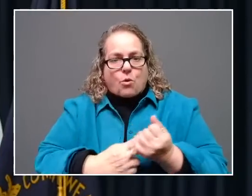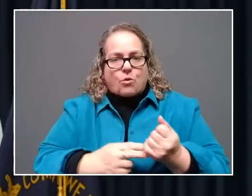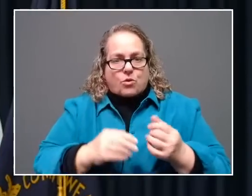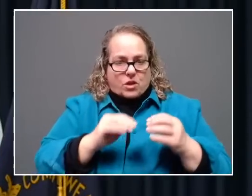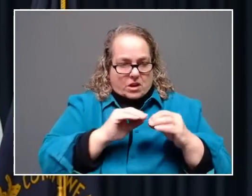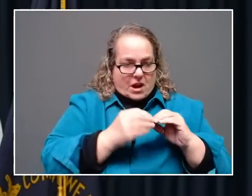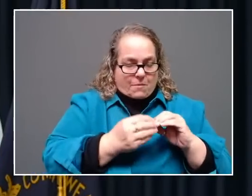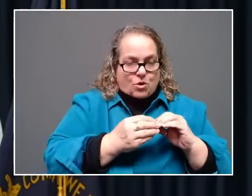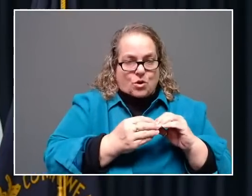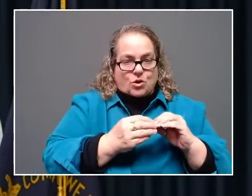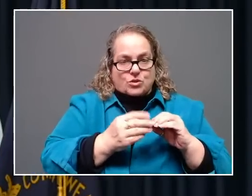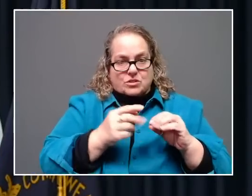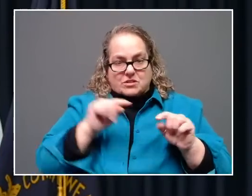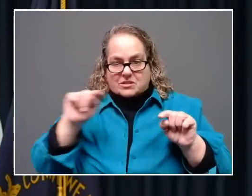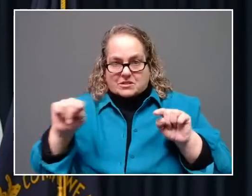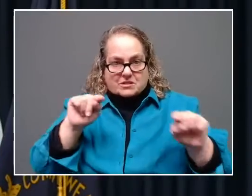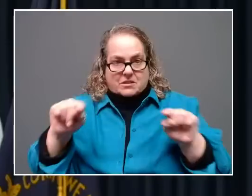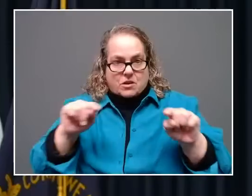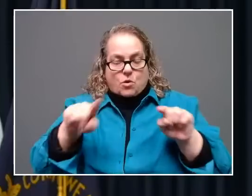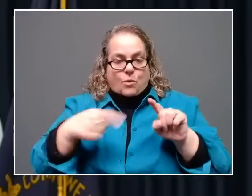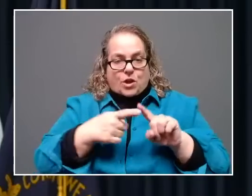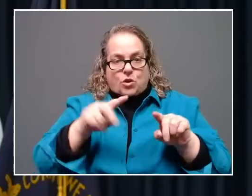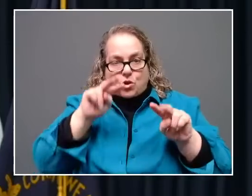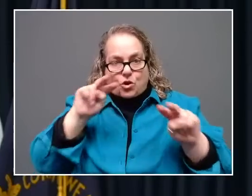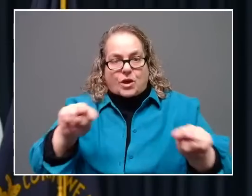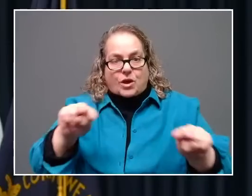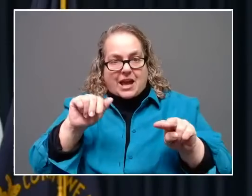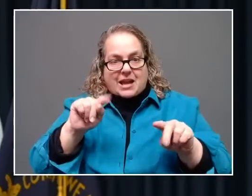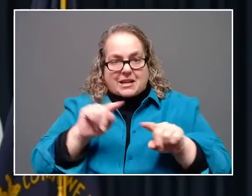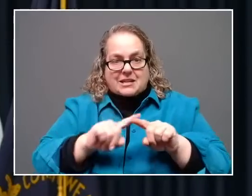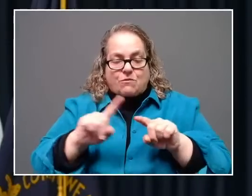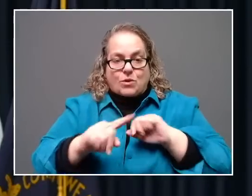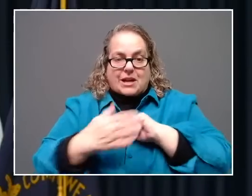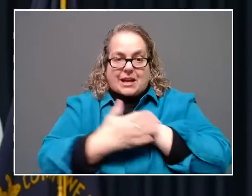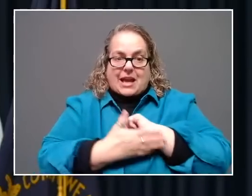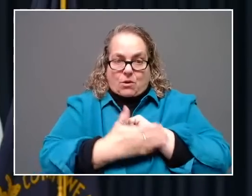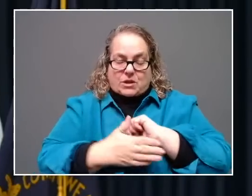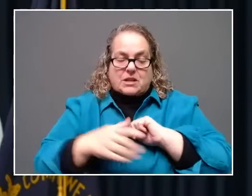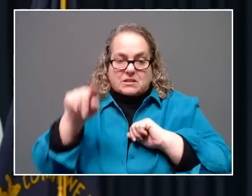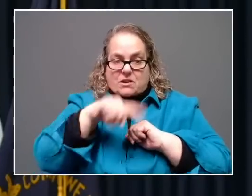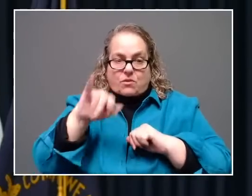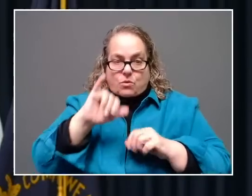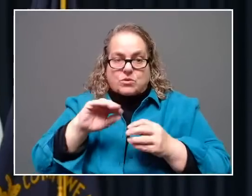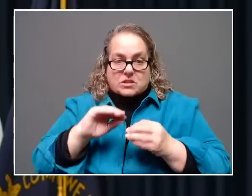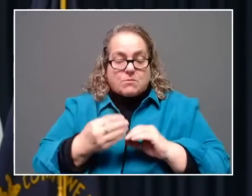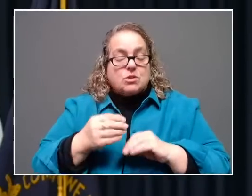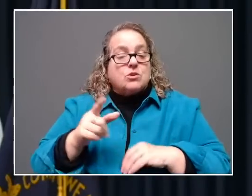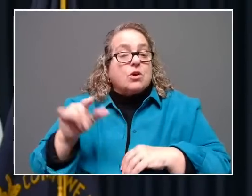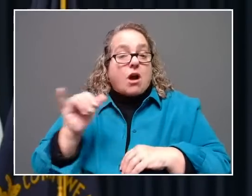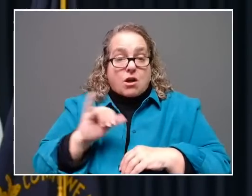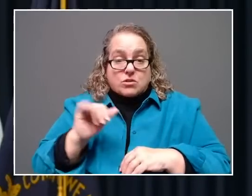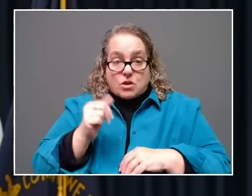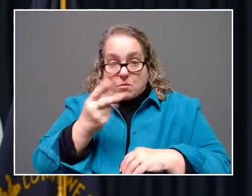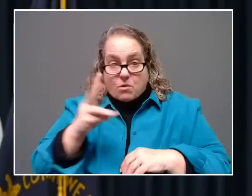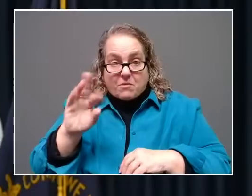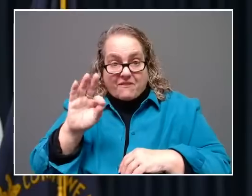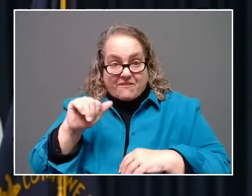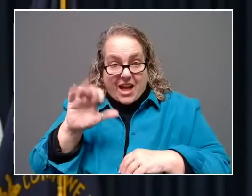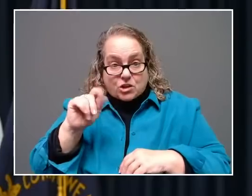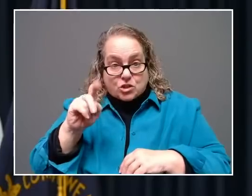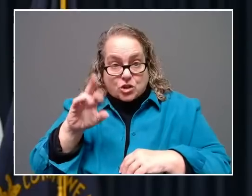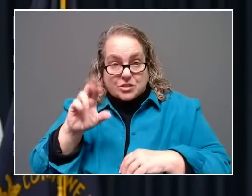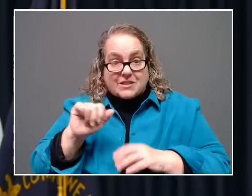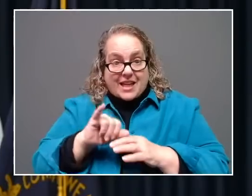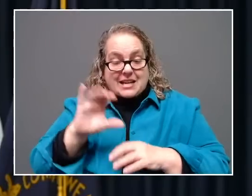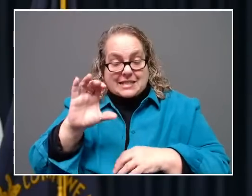denominator when you're looking at those numbers. There are also multiple factors that the CDC looks